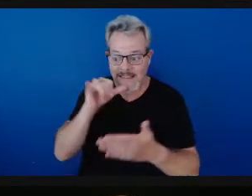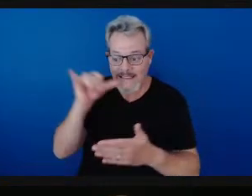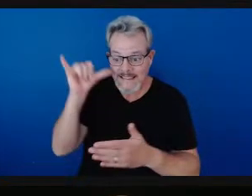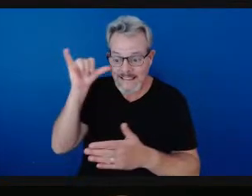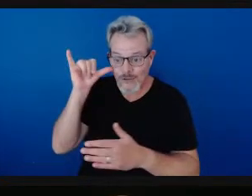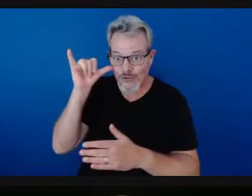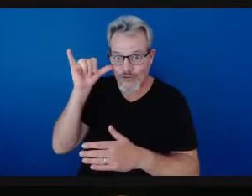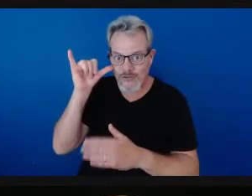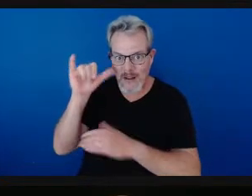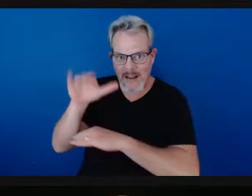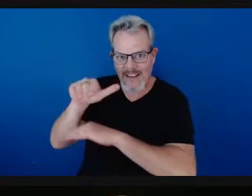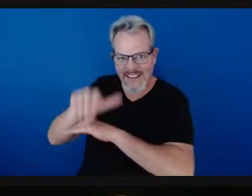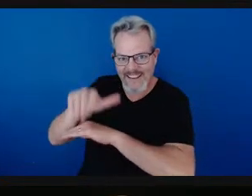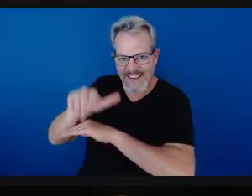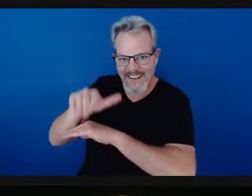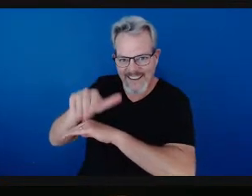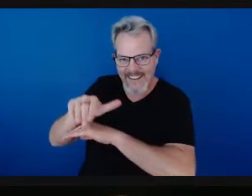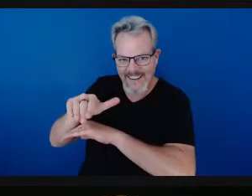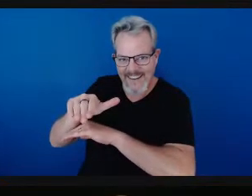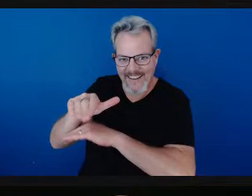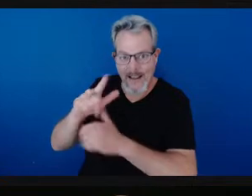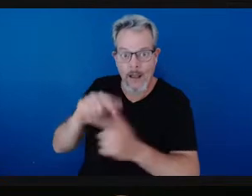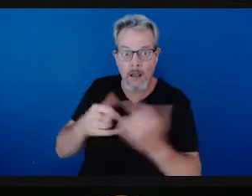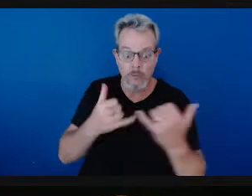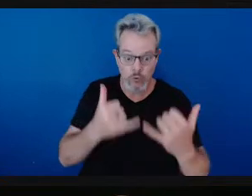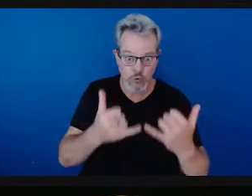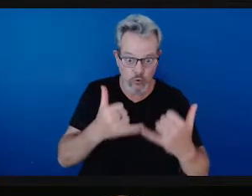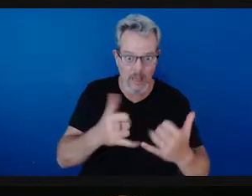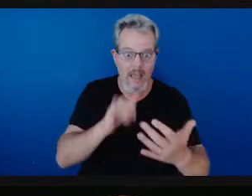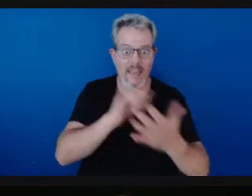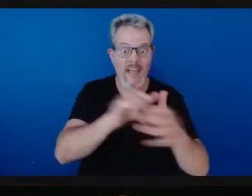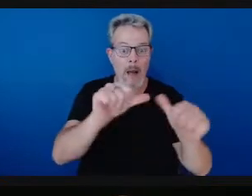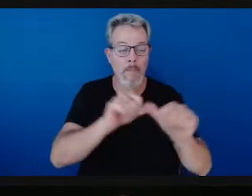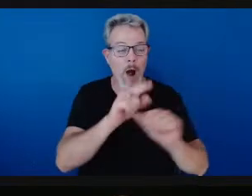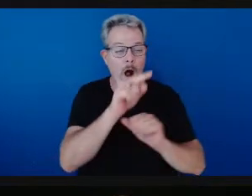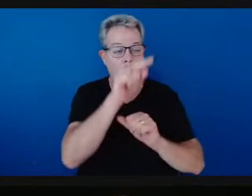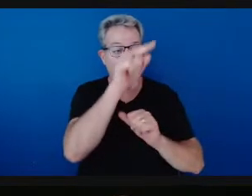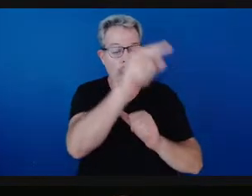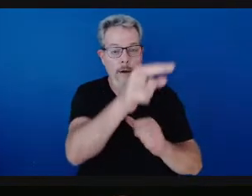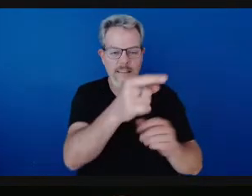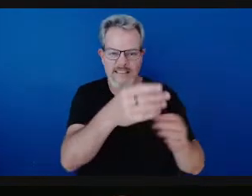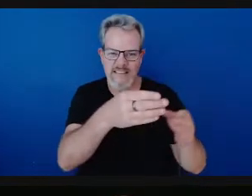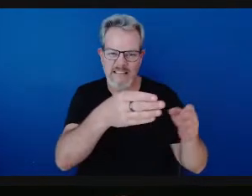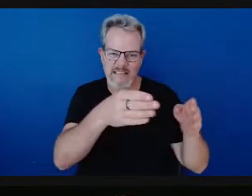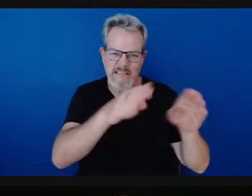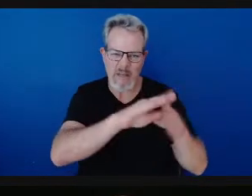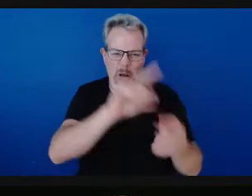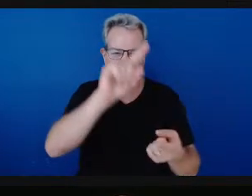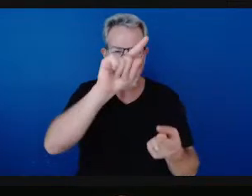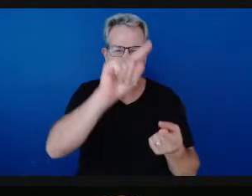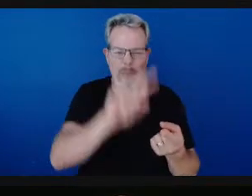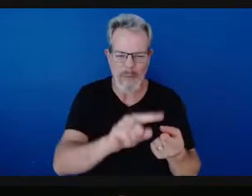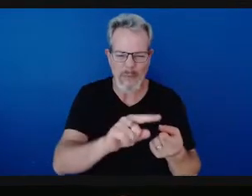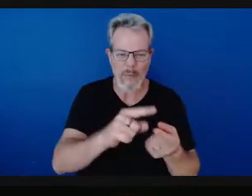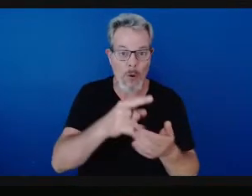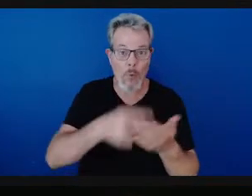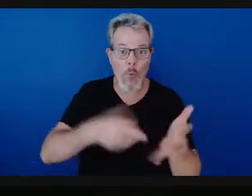today, the views we see today is that this part has actually shut off, and mostly what's remaining is all through here. So to continue